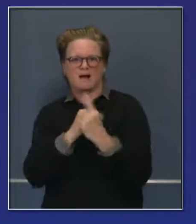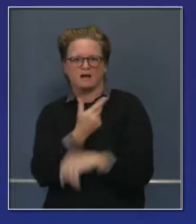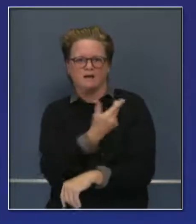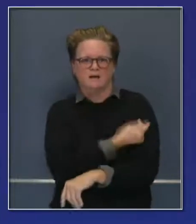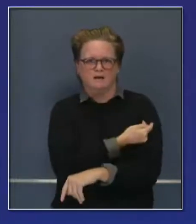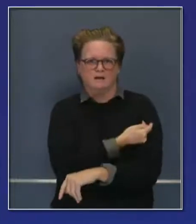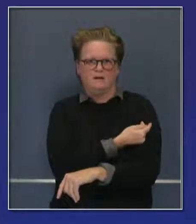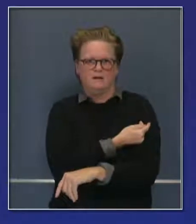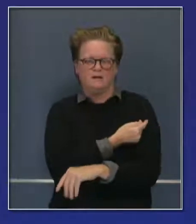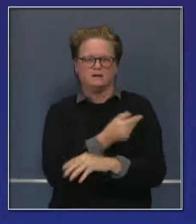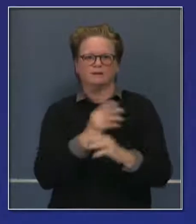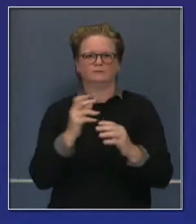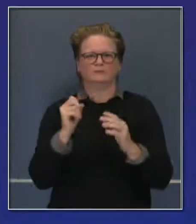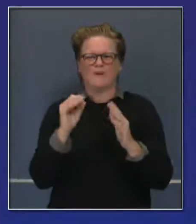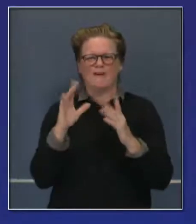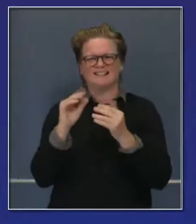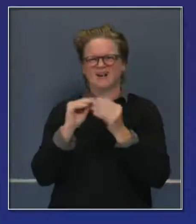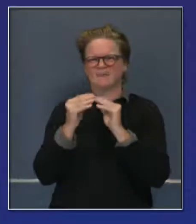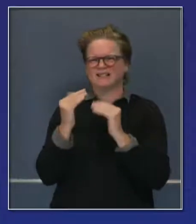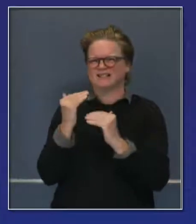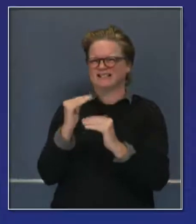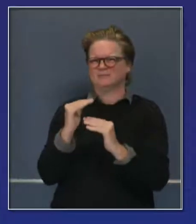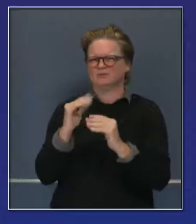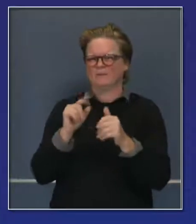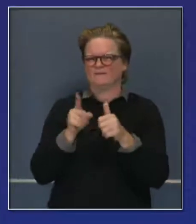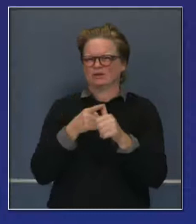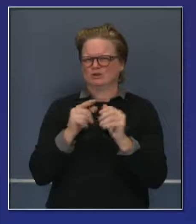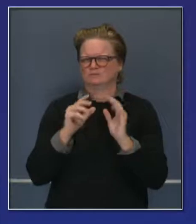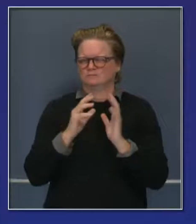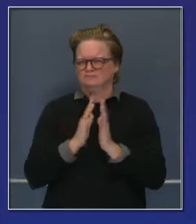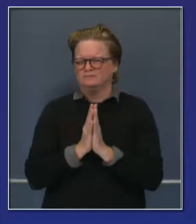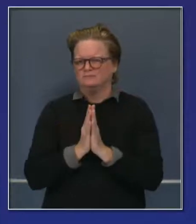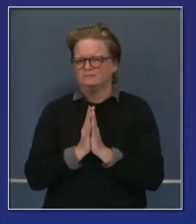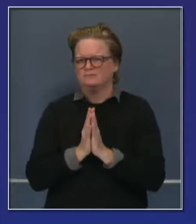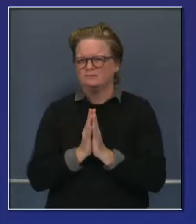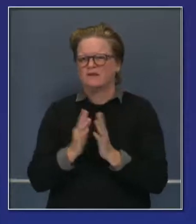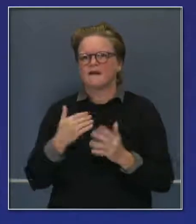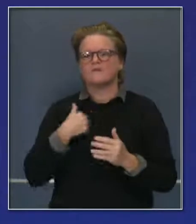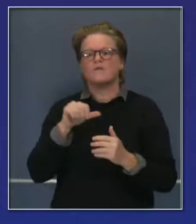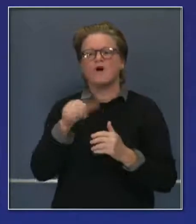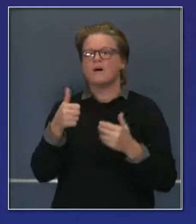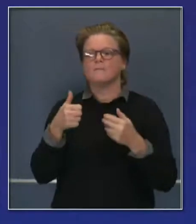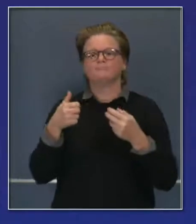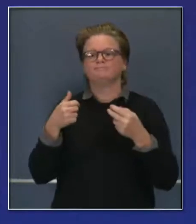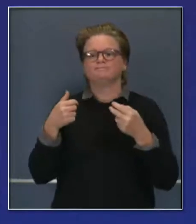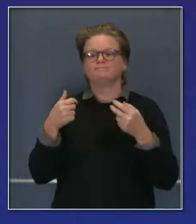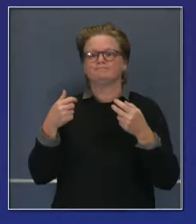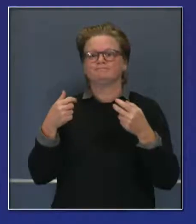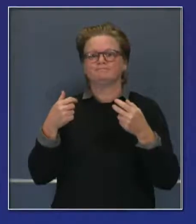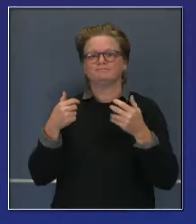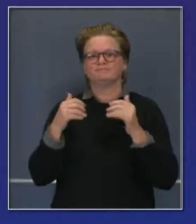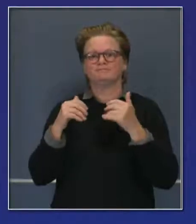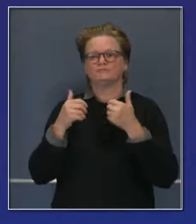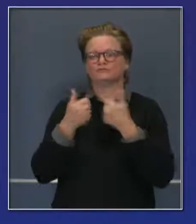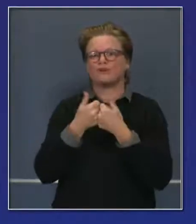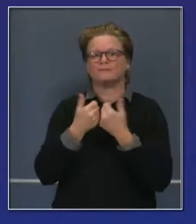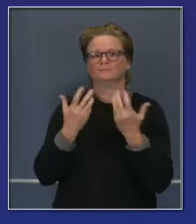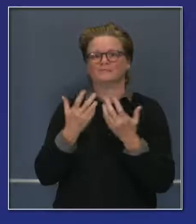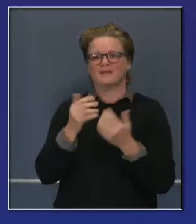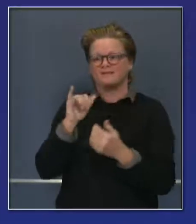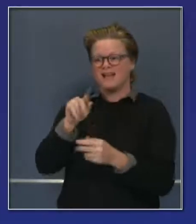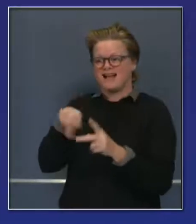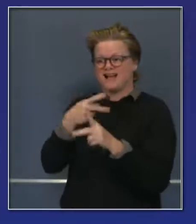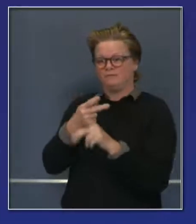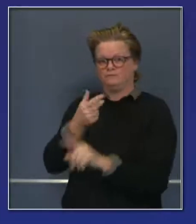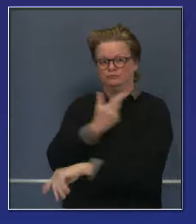ultra cold storage. So there's a lot of technical challenges, a lot of distribution challenges. There are all kinds